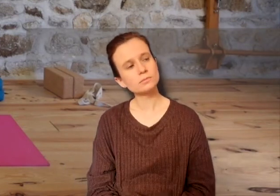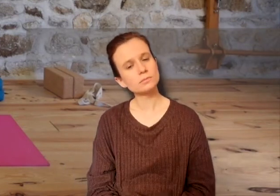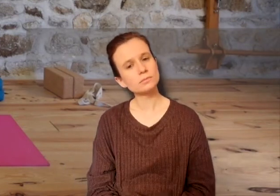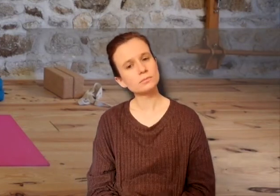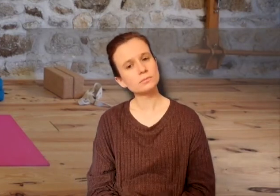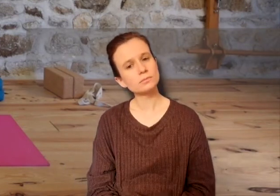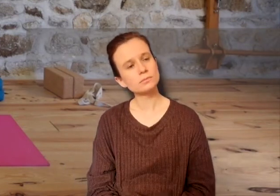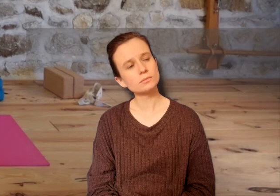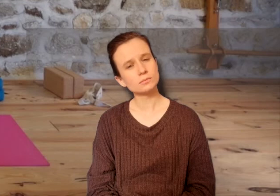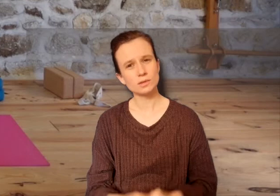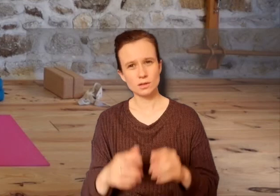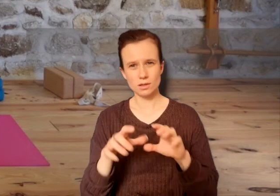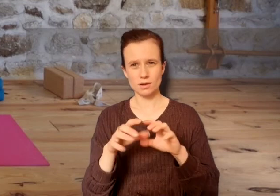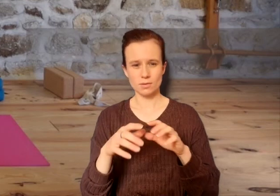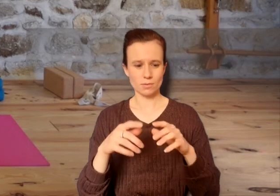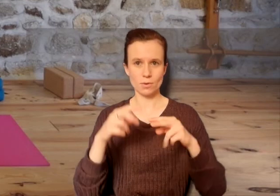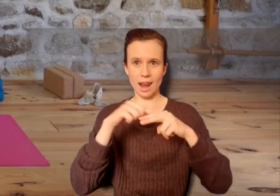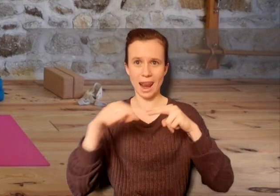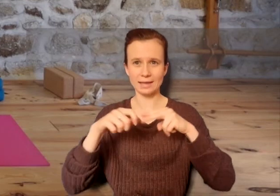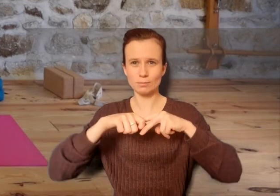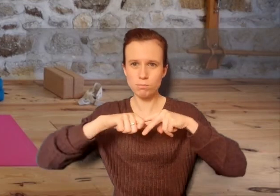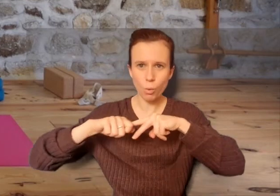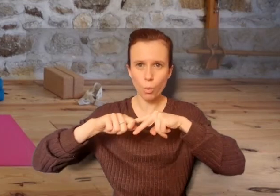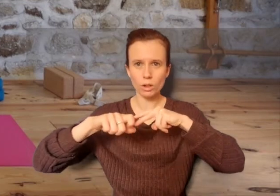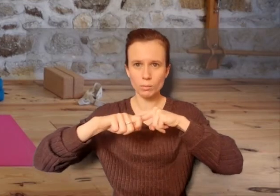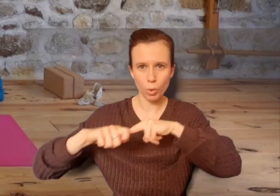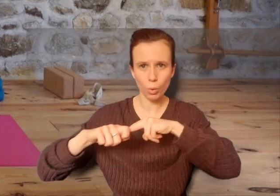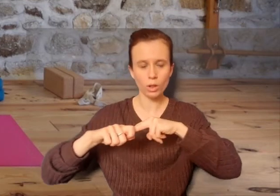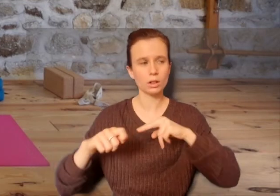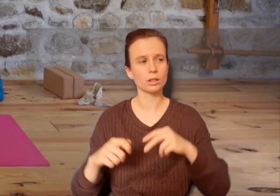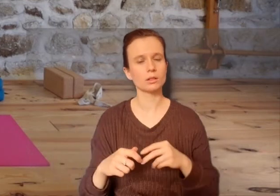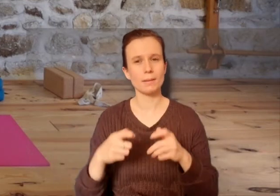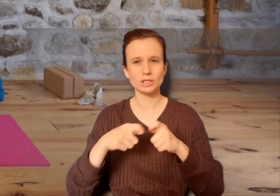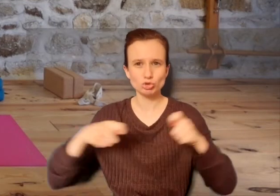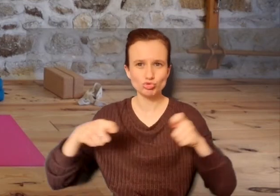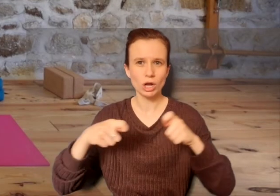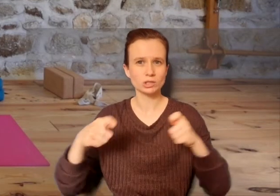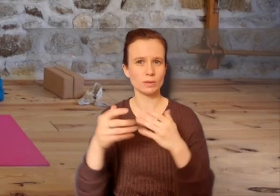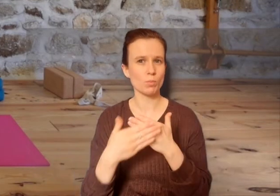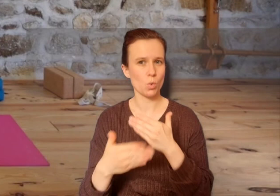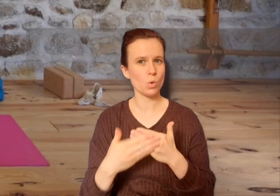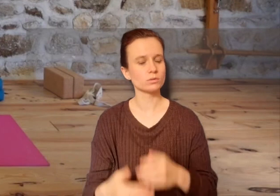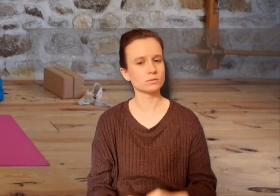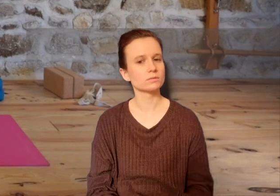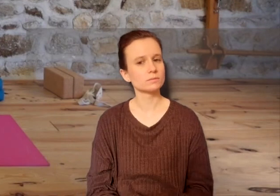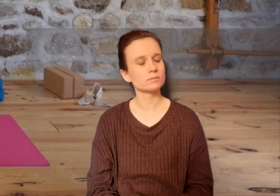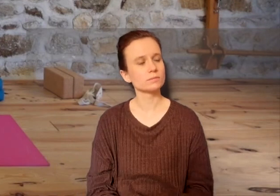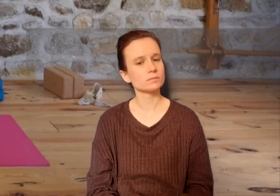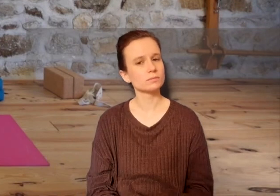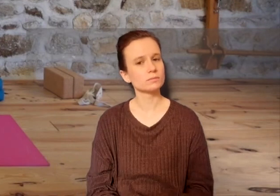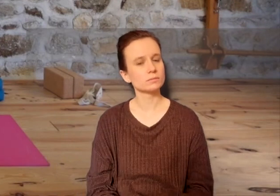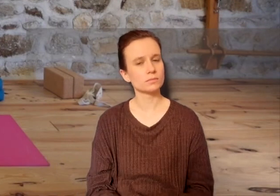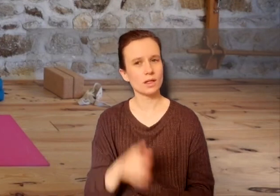You're going to pull on those legs. increasing the stretch of those